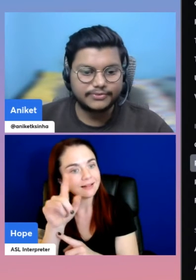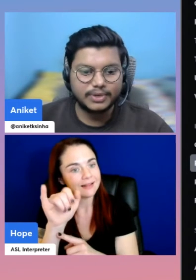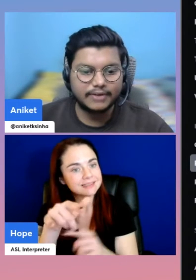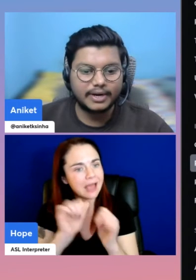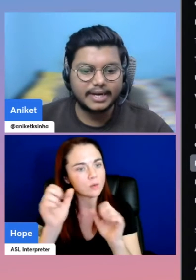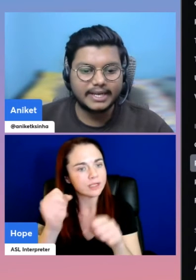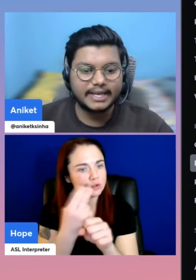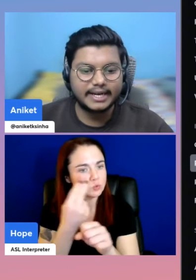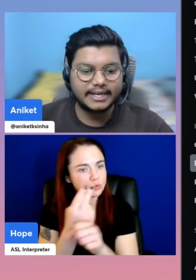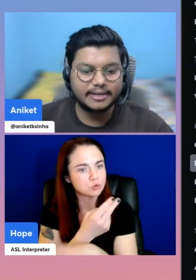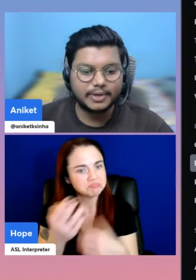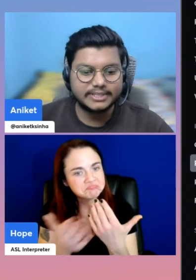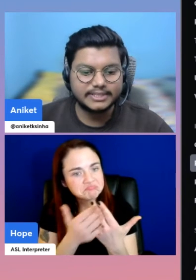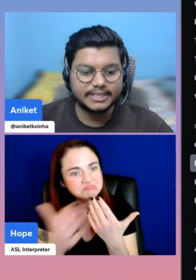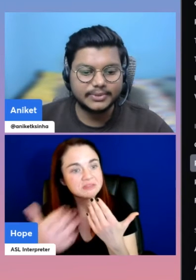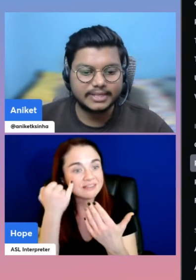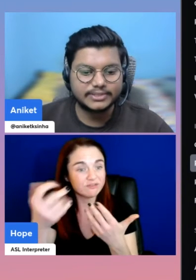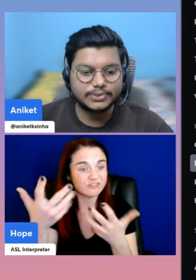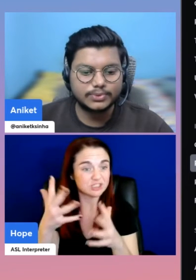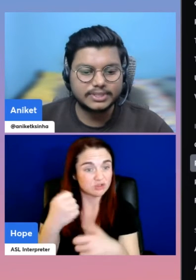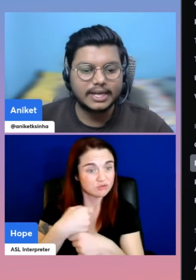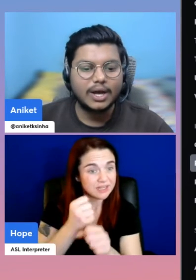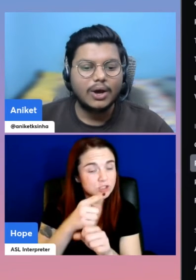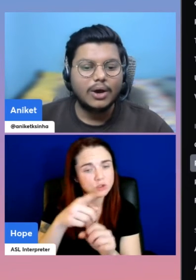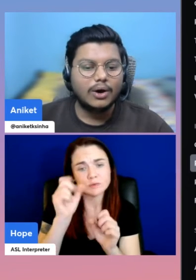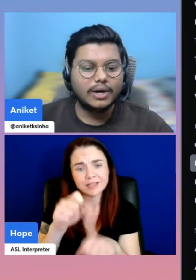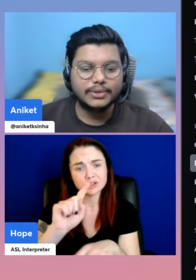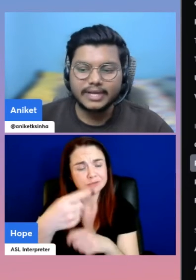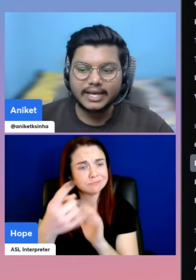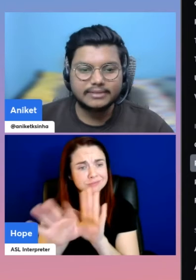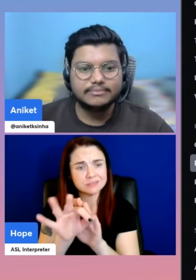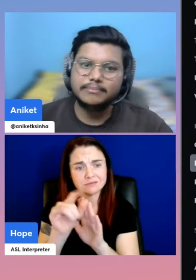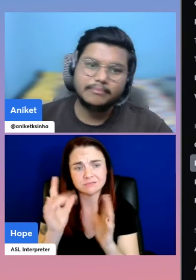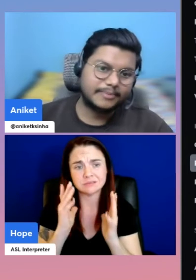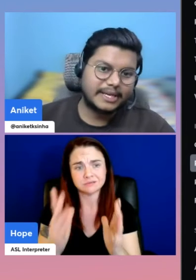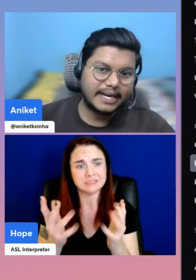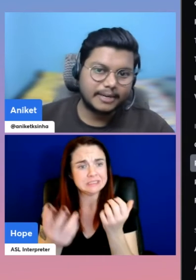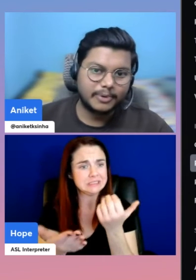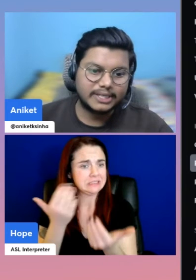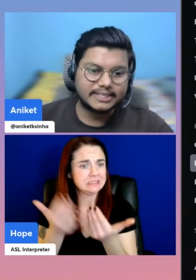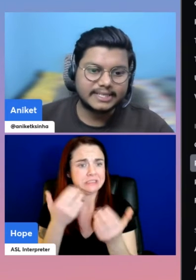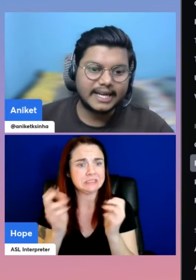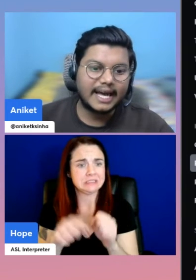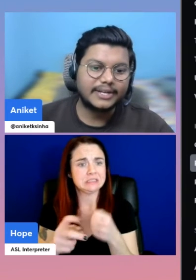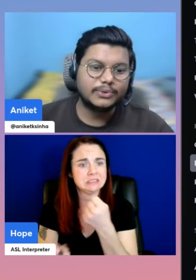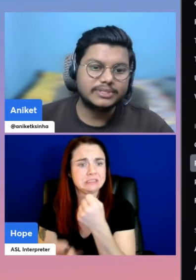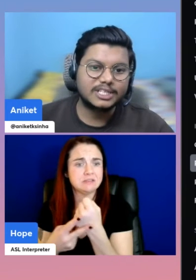So if you have already created any policy set, you can just choose it, or you can maybe create a